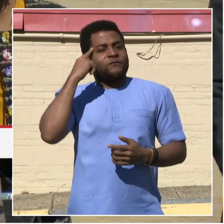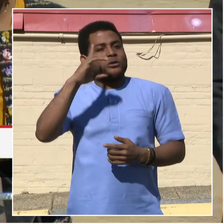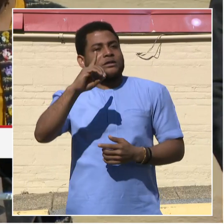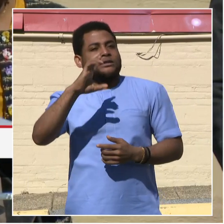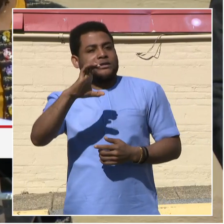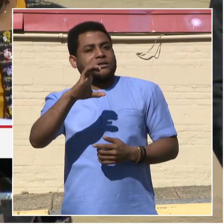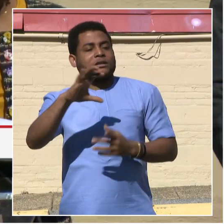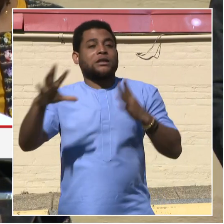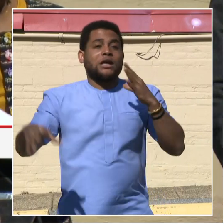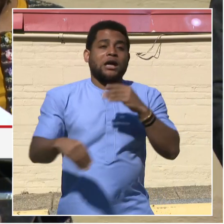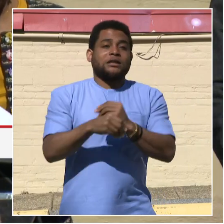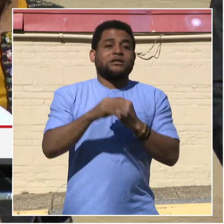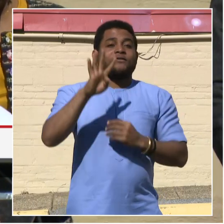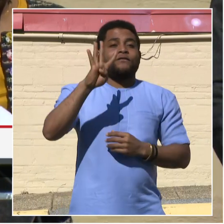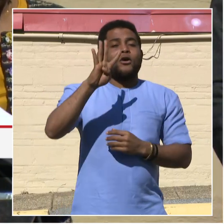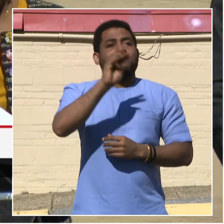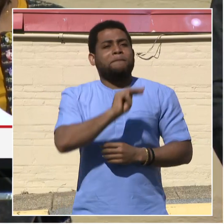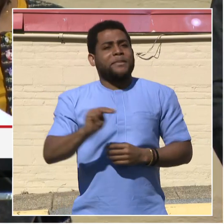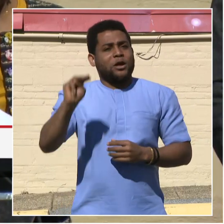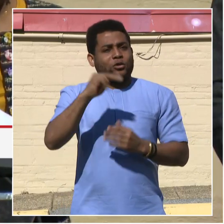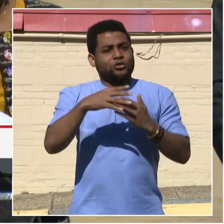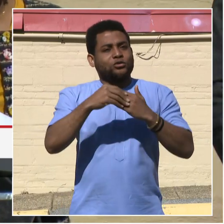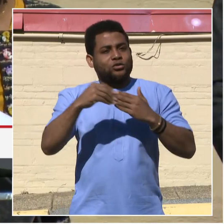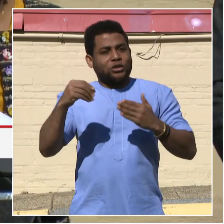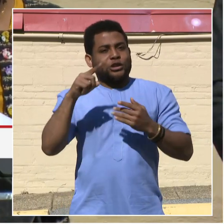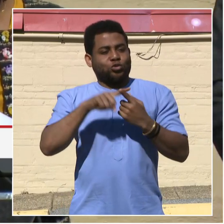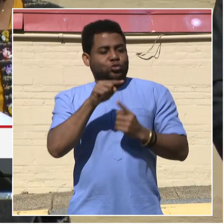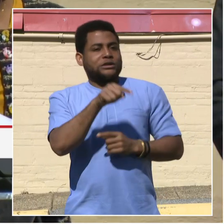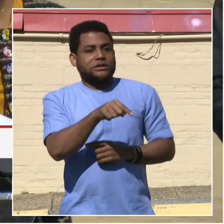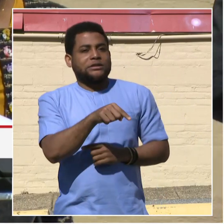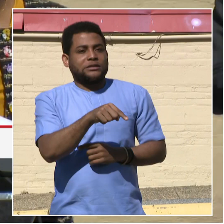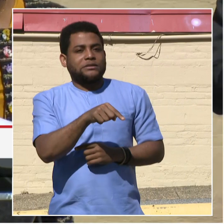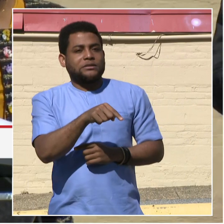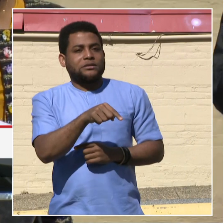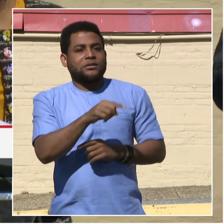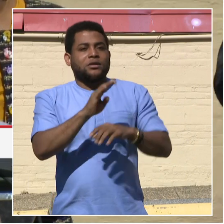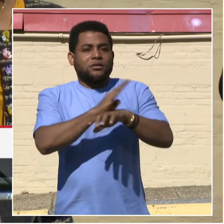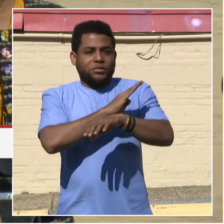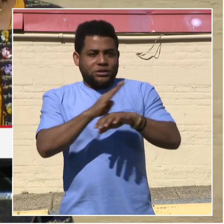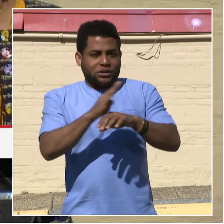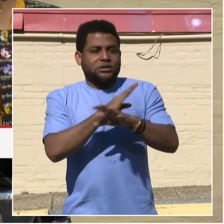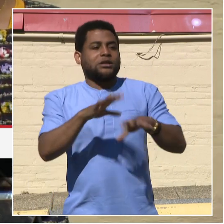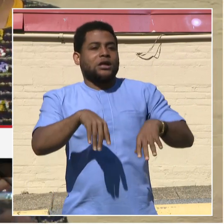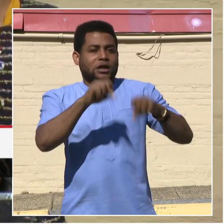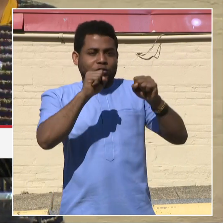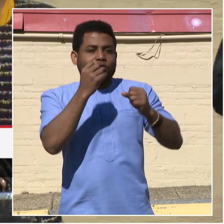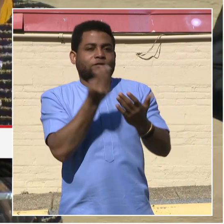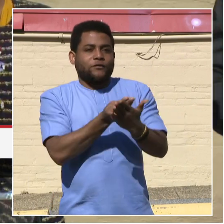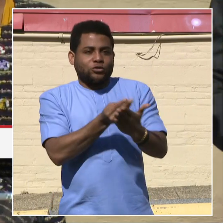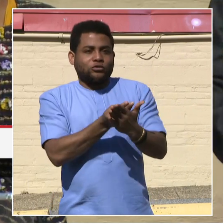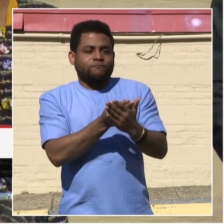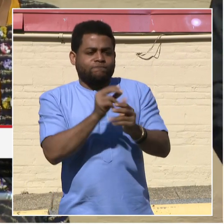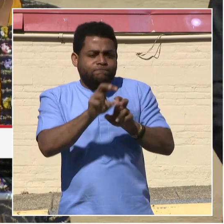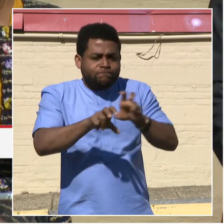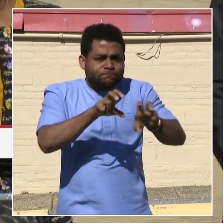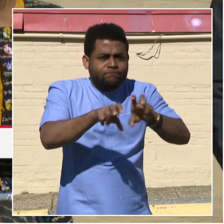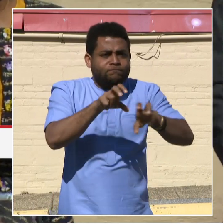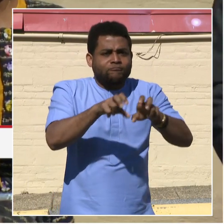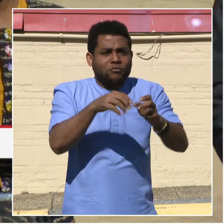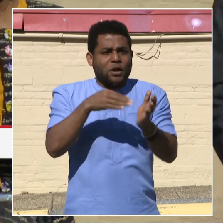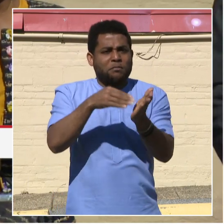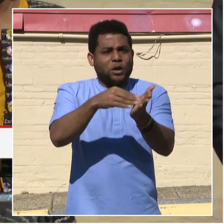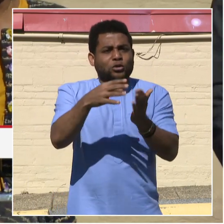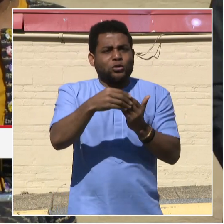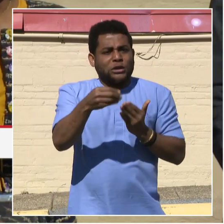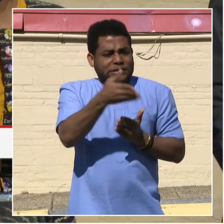$4 million to the Commercial Property Acquisition Fund. We're joined today by Council Member